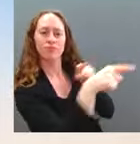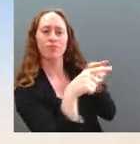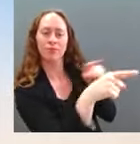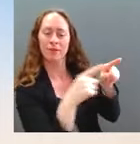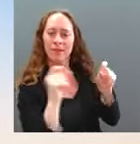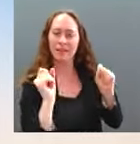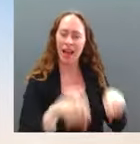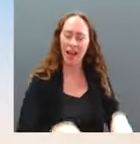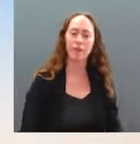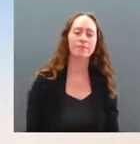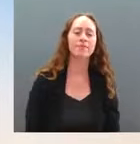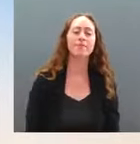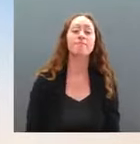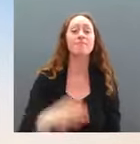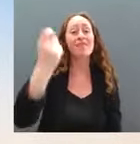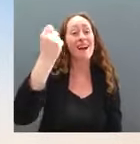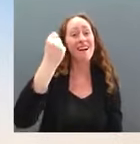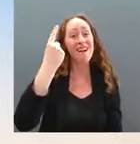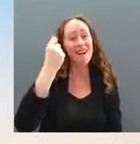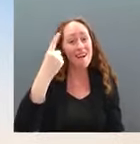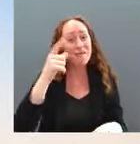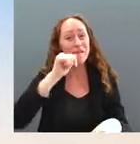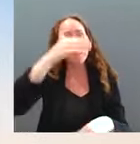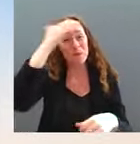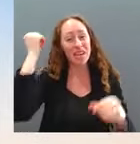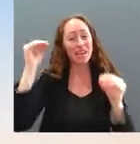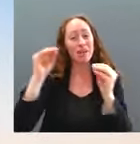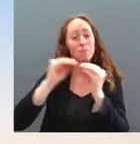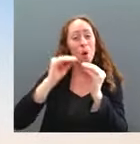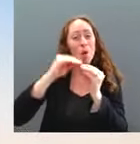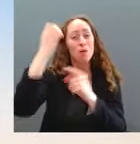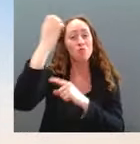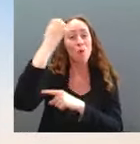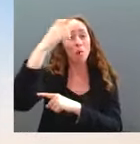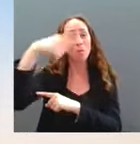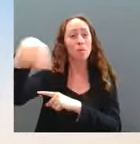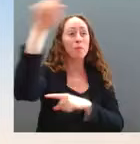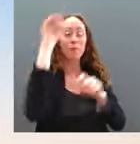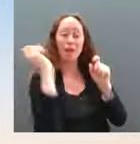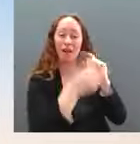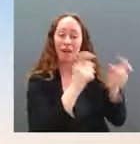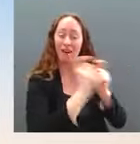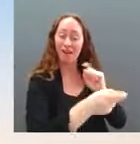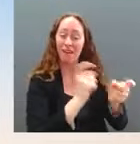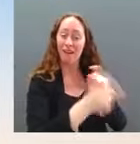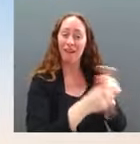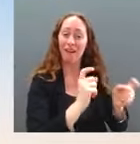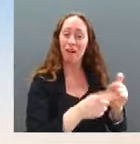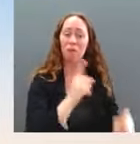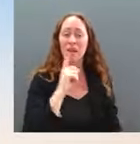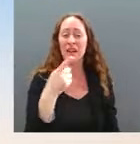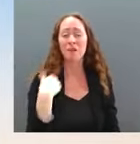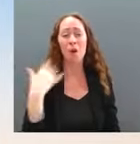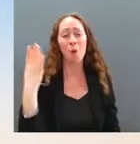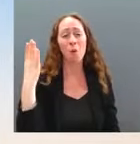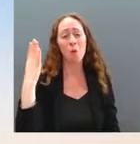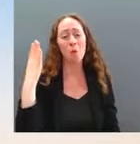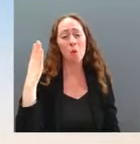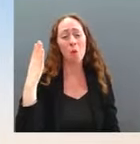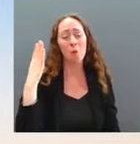1. The way this works, and the last thing I'll say, and get to your next question, the way that it works is that the Ukrainian